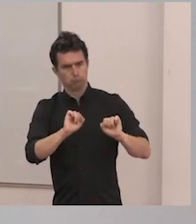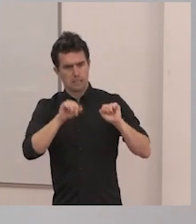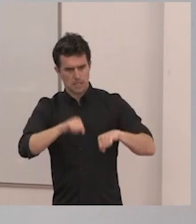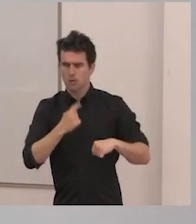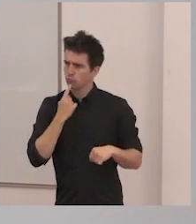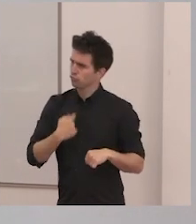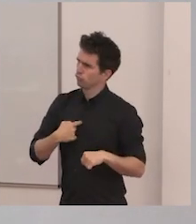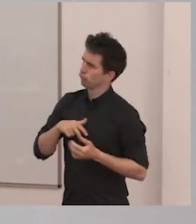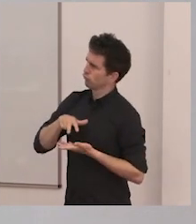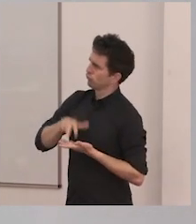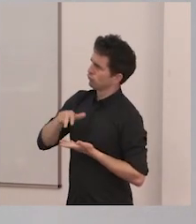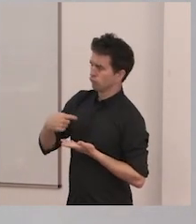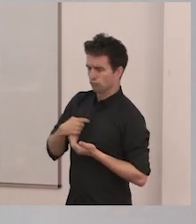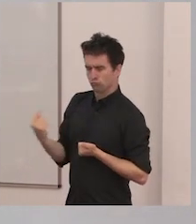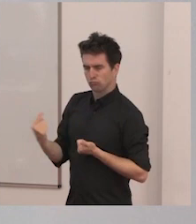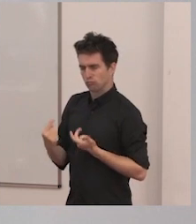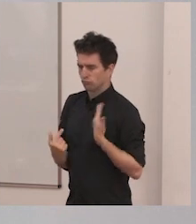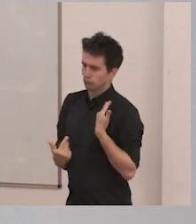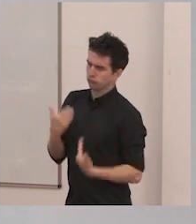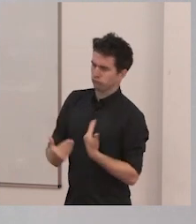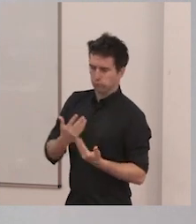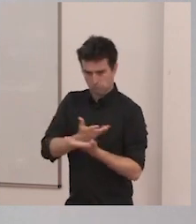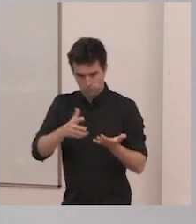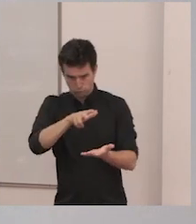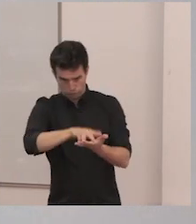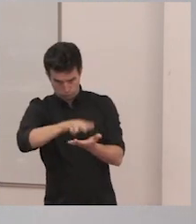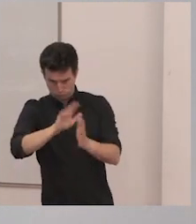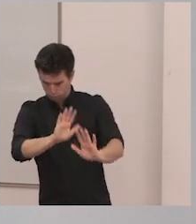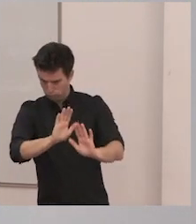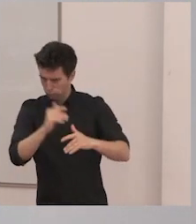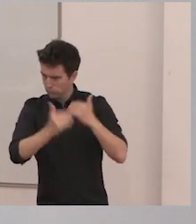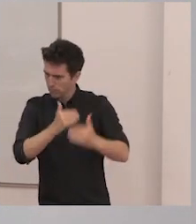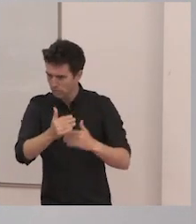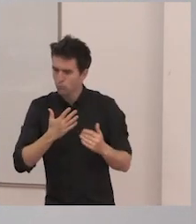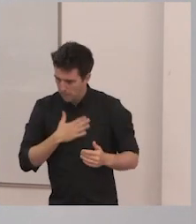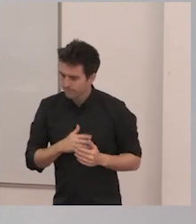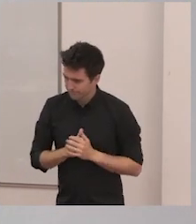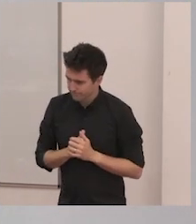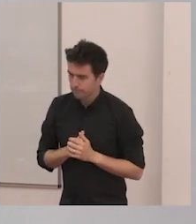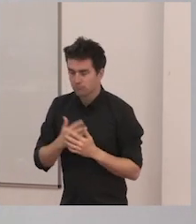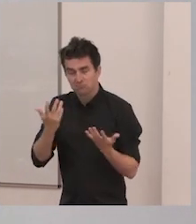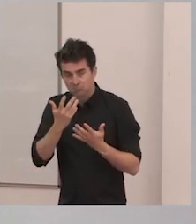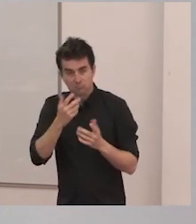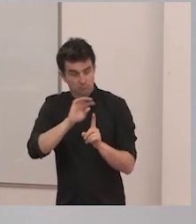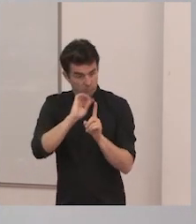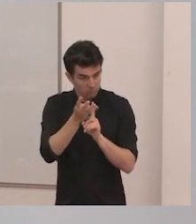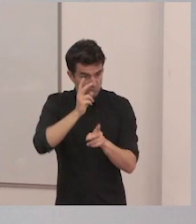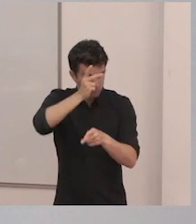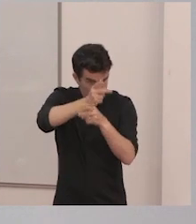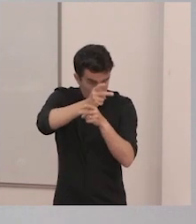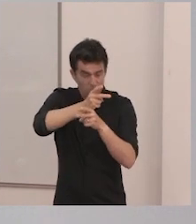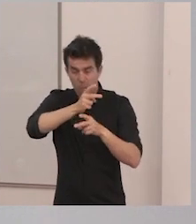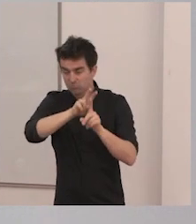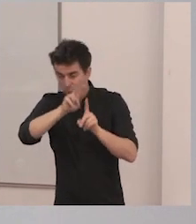of bodily integrity and autonomy are accorded to people with disability on an equal basis with